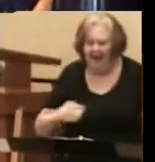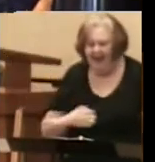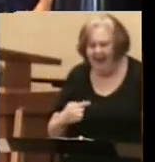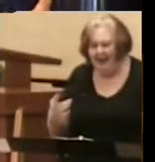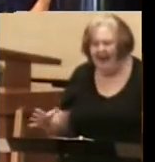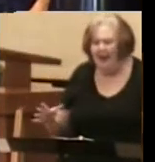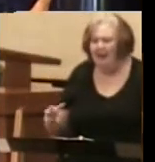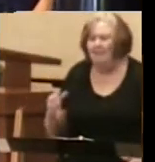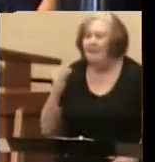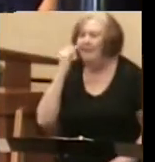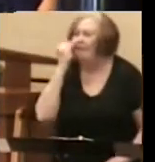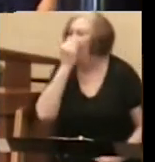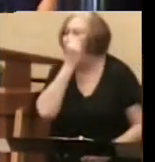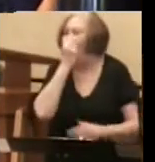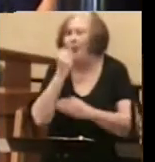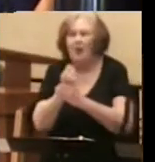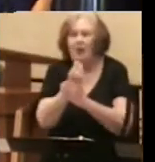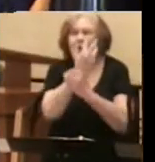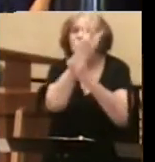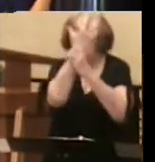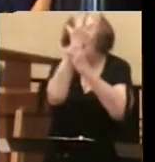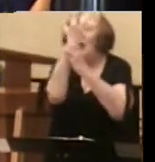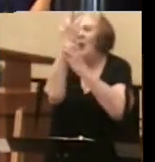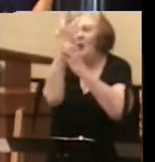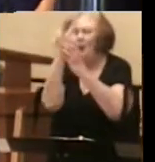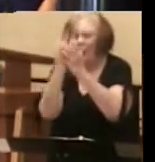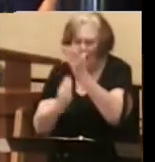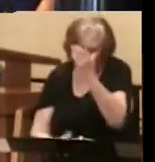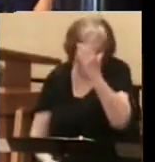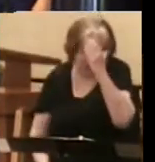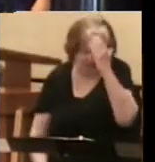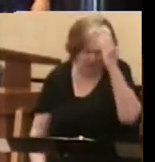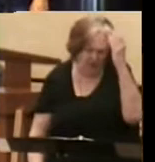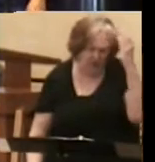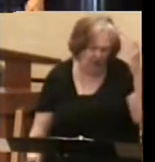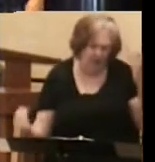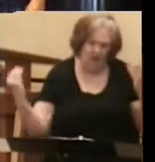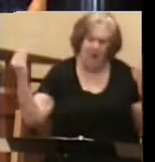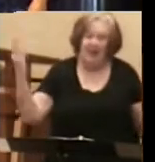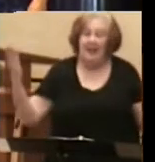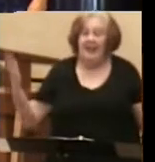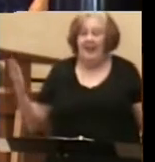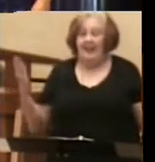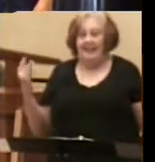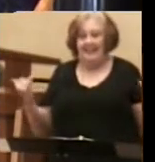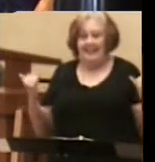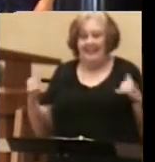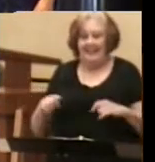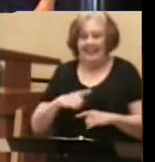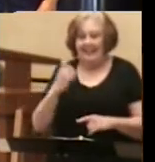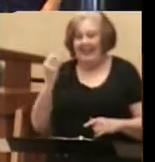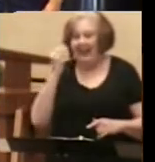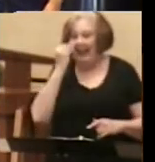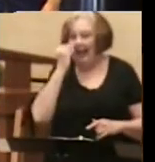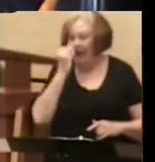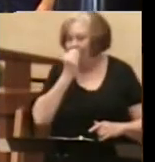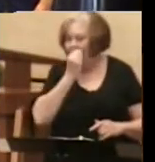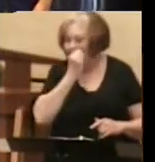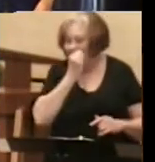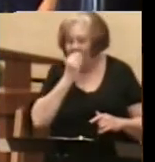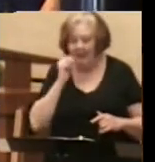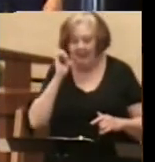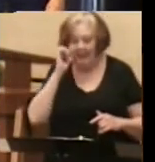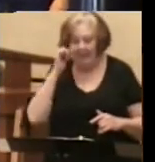are. I am a flower quickly fading, here today and gone